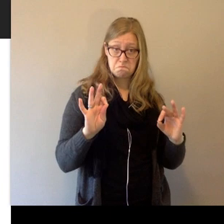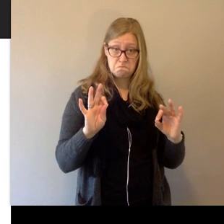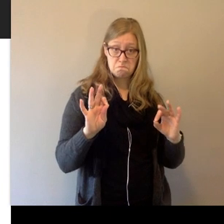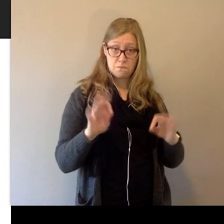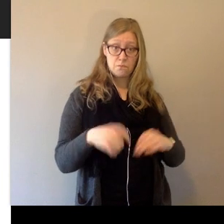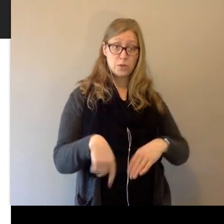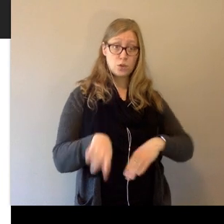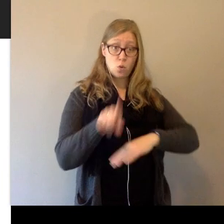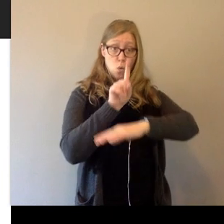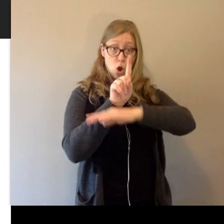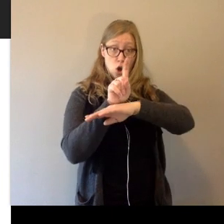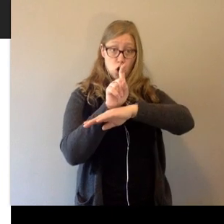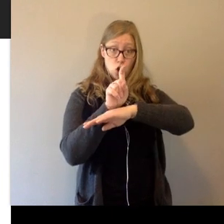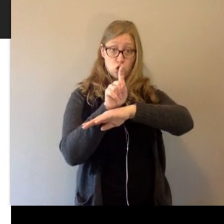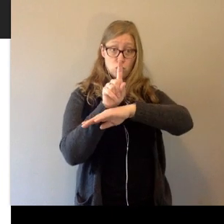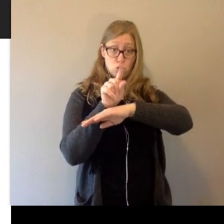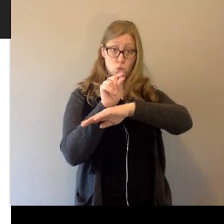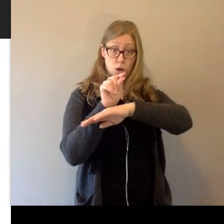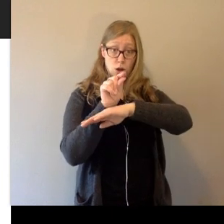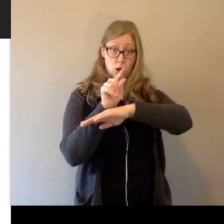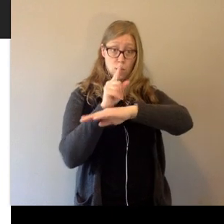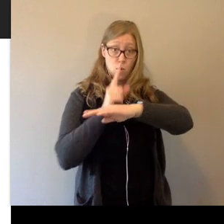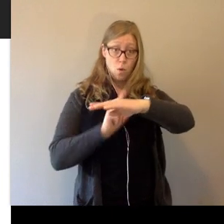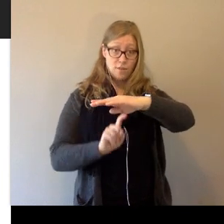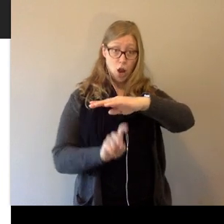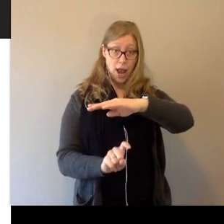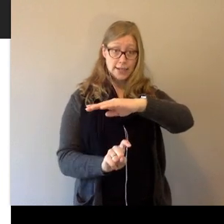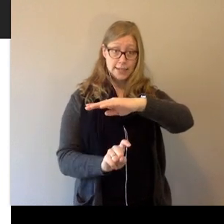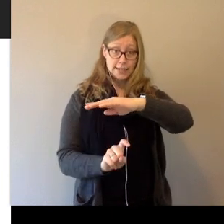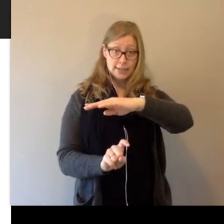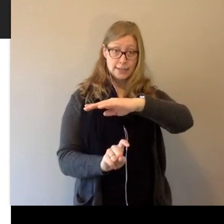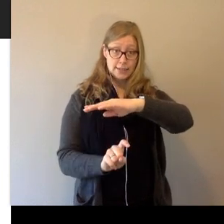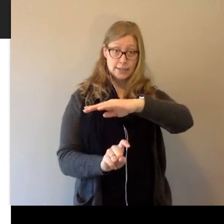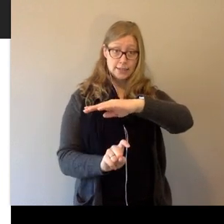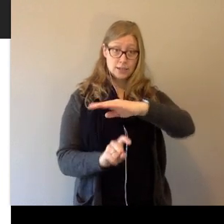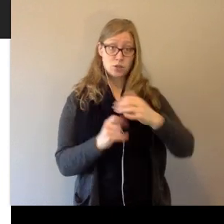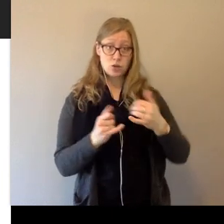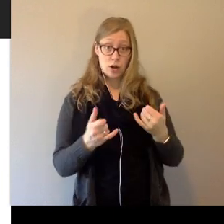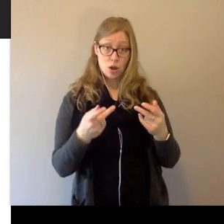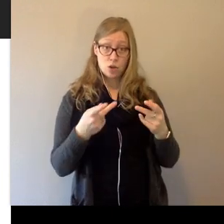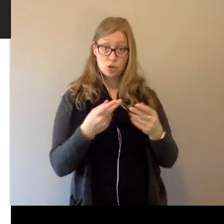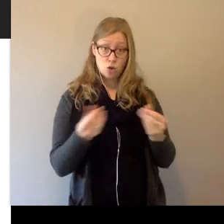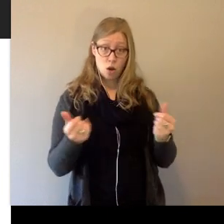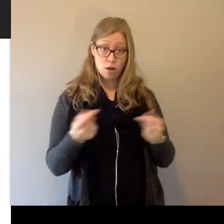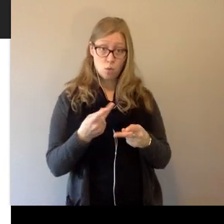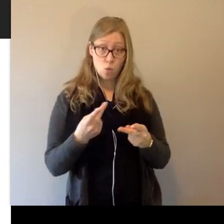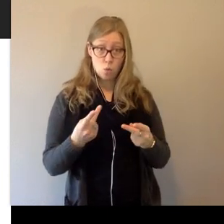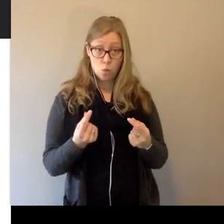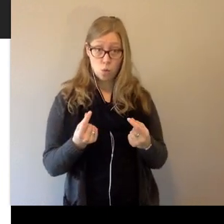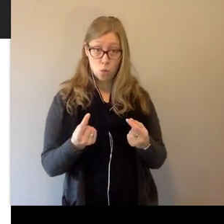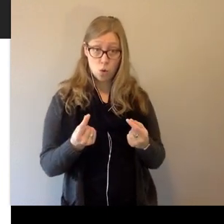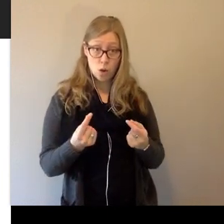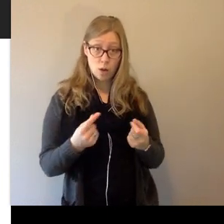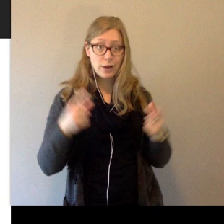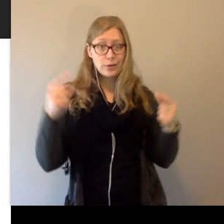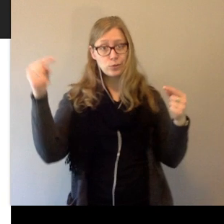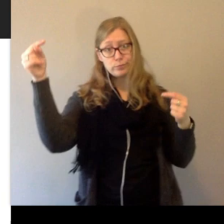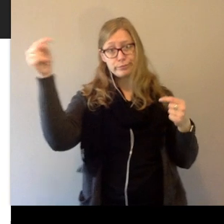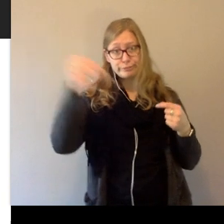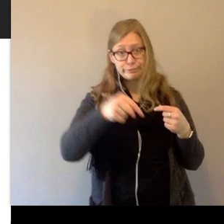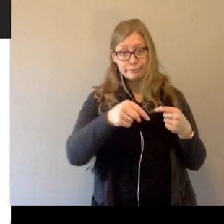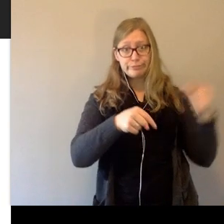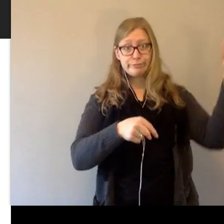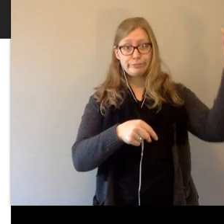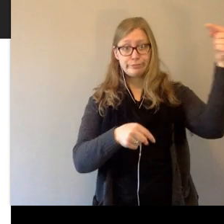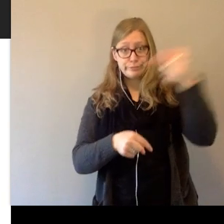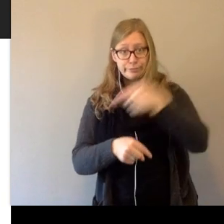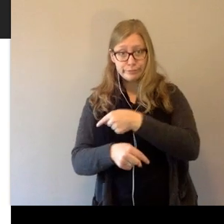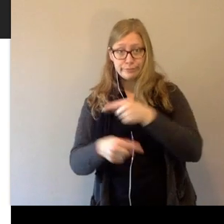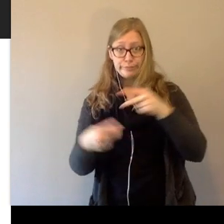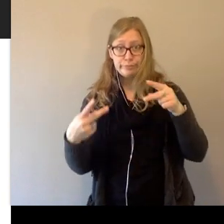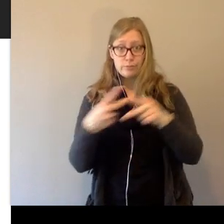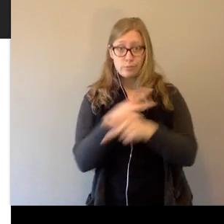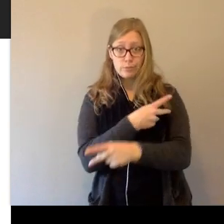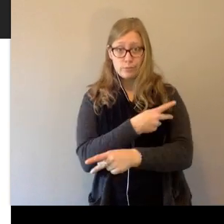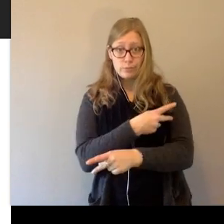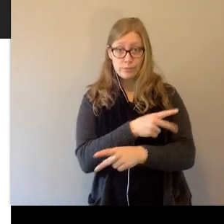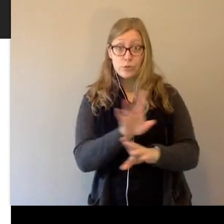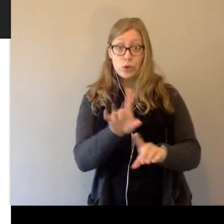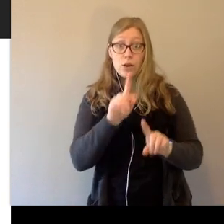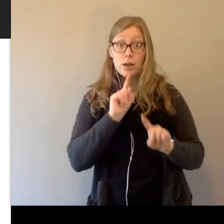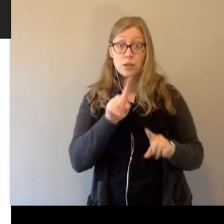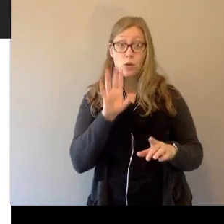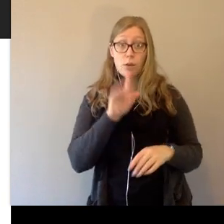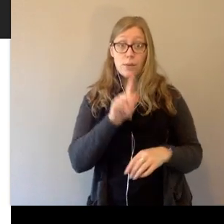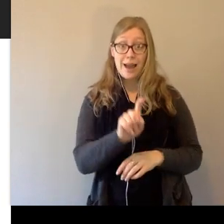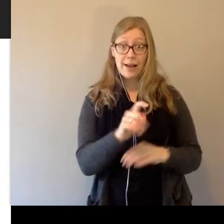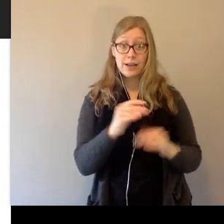over x. And so to solve this, I'll cross multiply. You can put a 1 underneath here, but your answer is going to be x